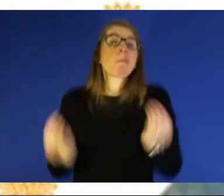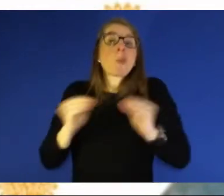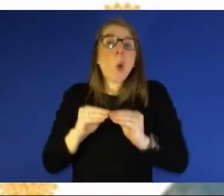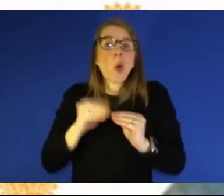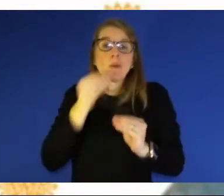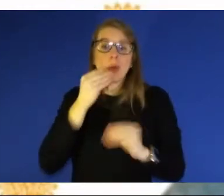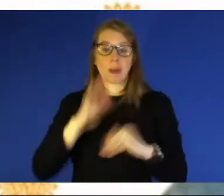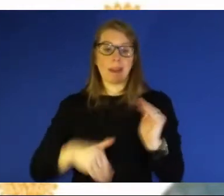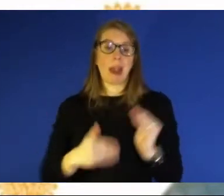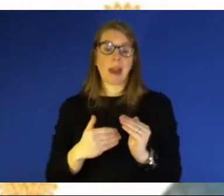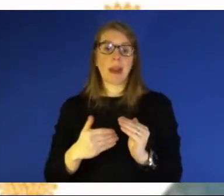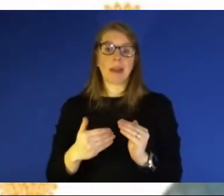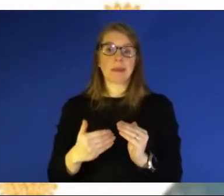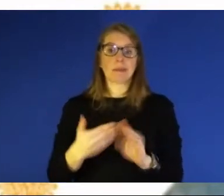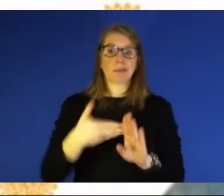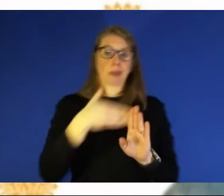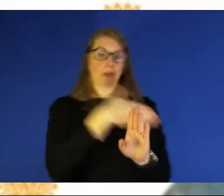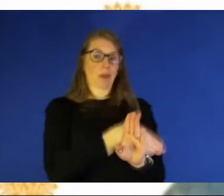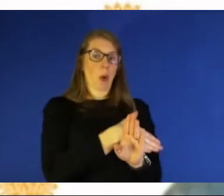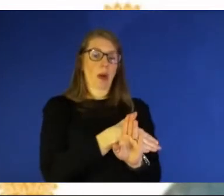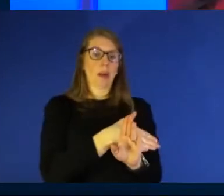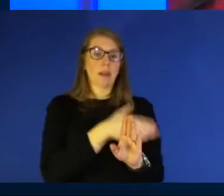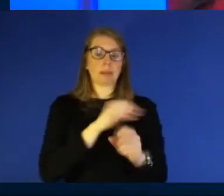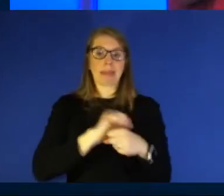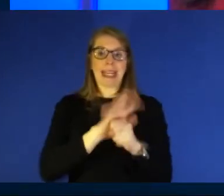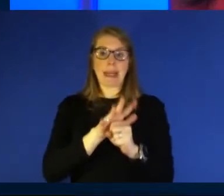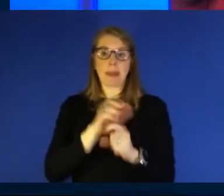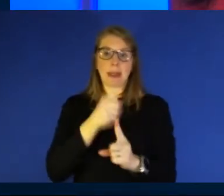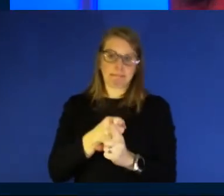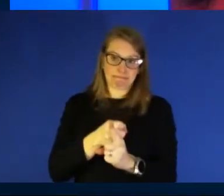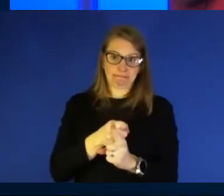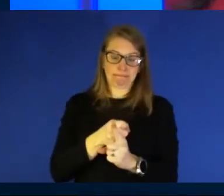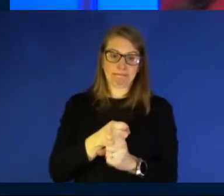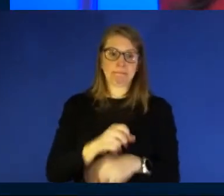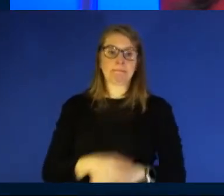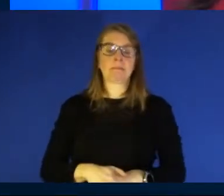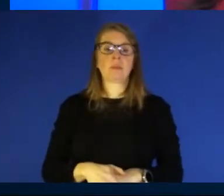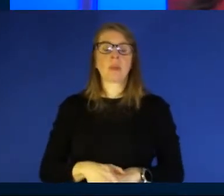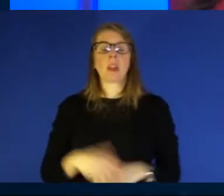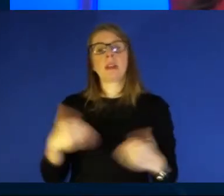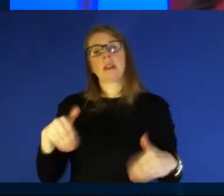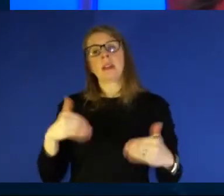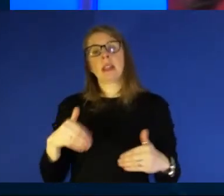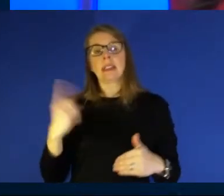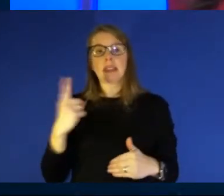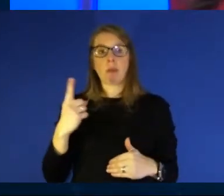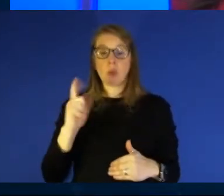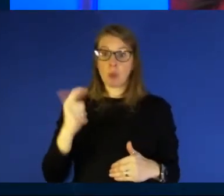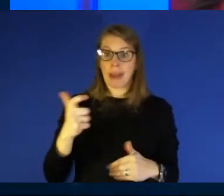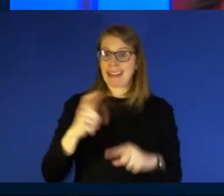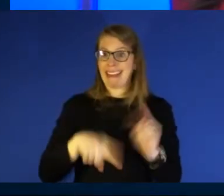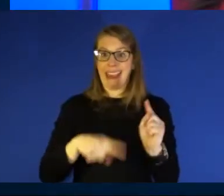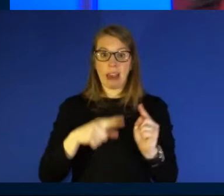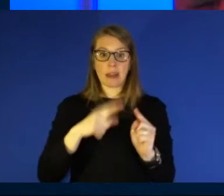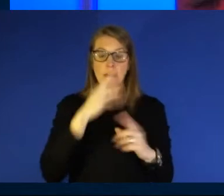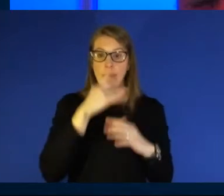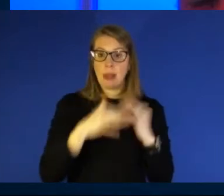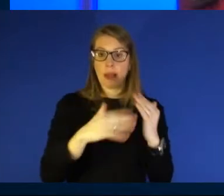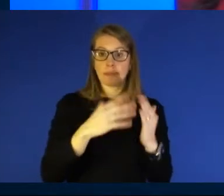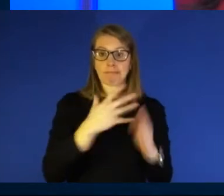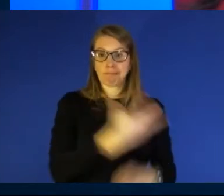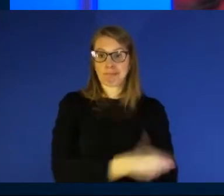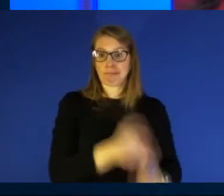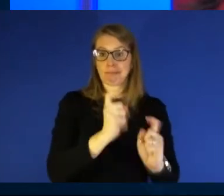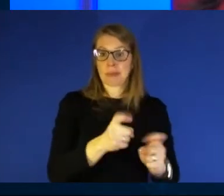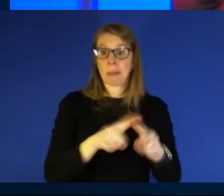did pre-pandemic levels for December. Wow. If someone watching can't donate blood for one reason or another, but